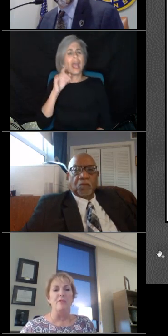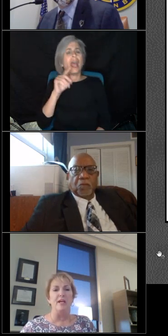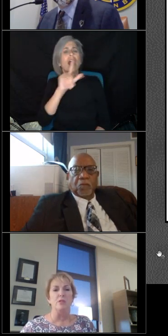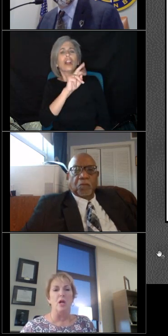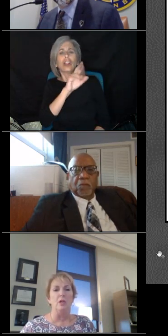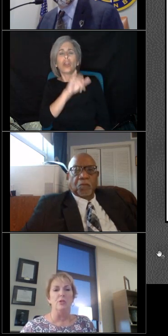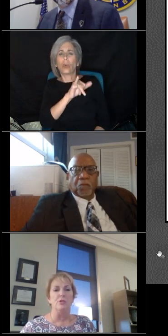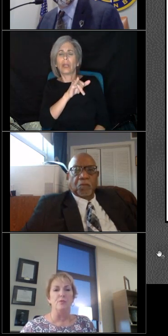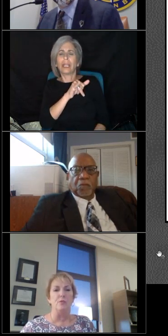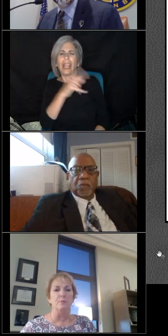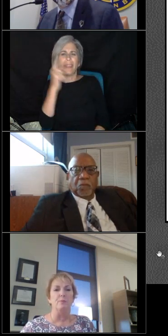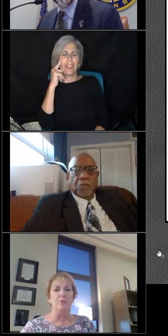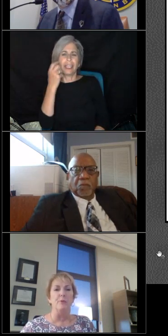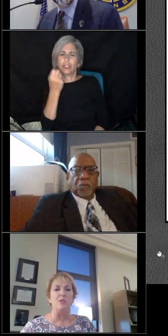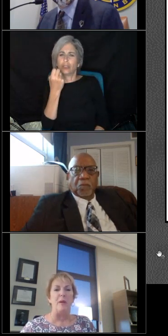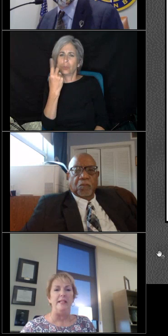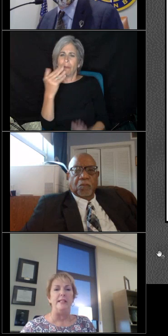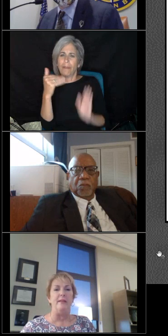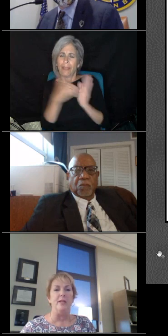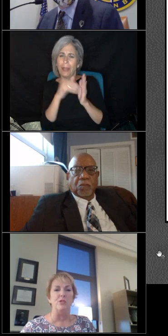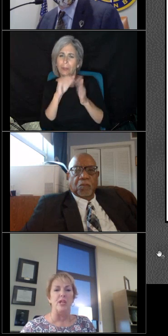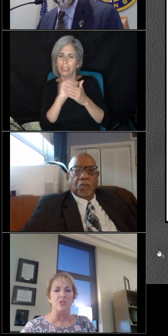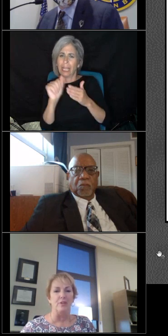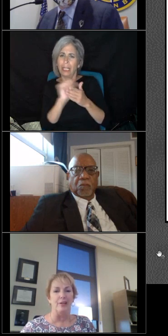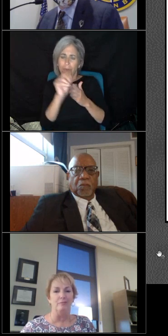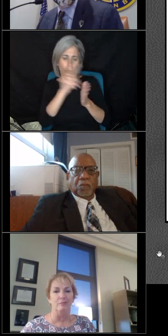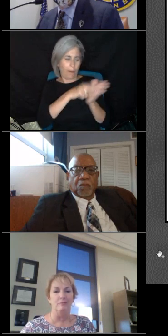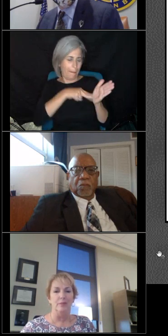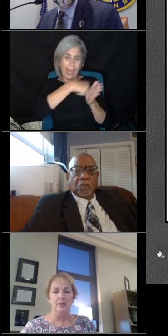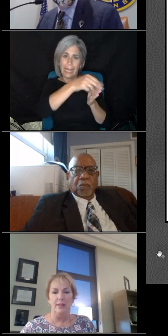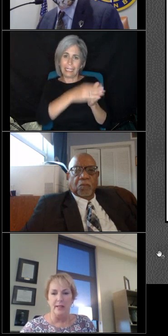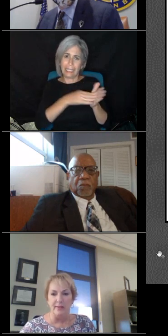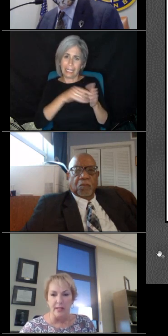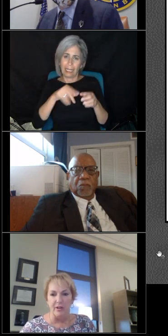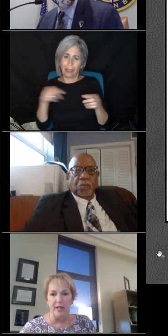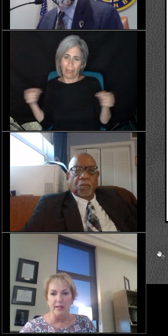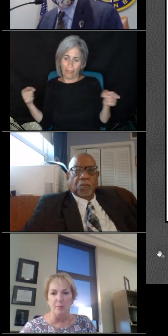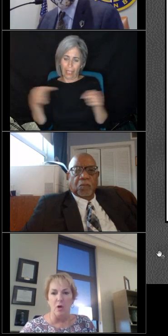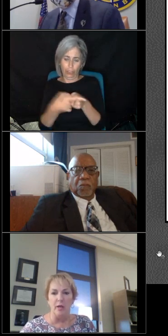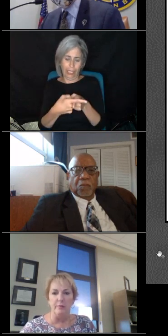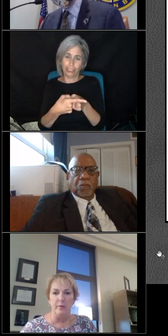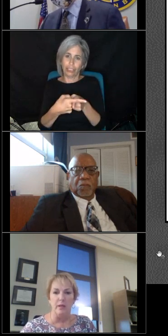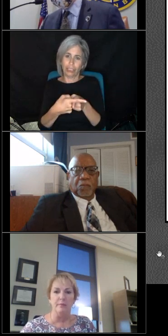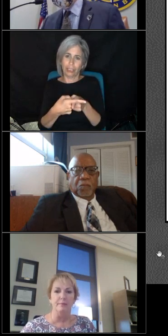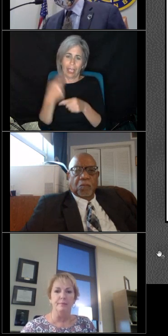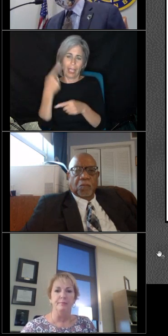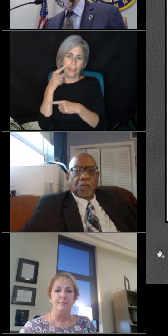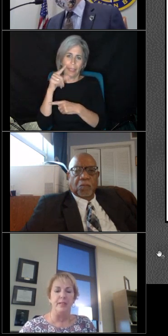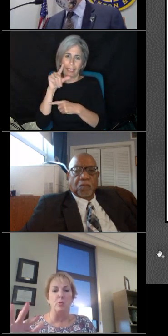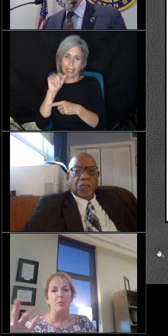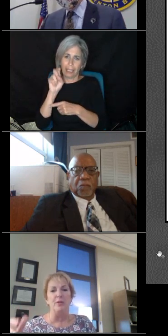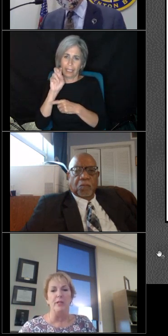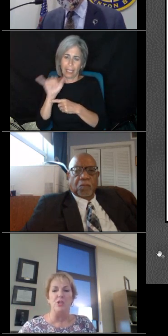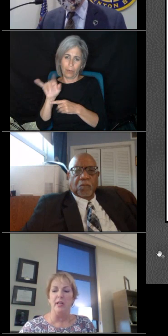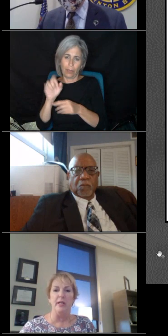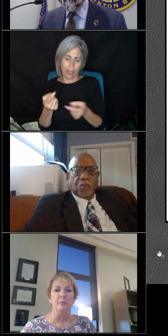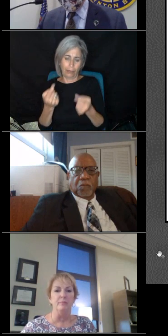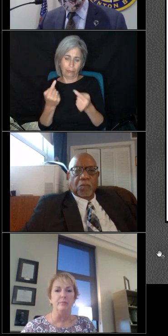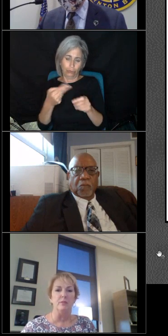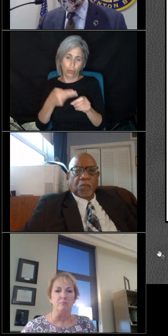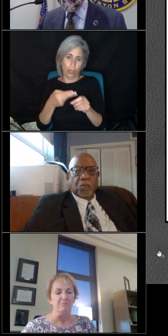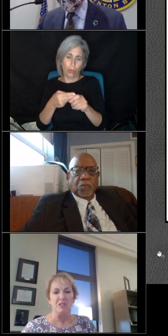is about $12,000 for pretty much painting the intersection. And I think Gary can come on. That's what we put in